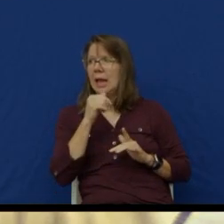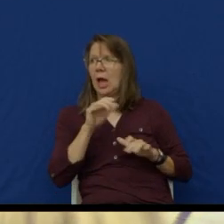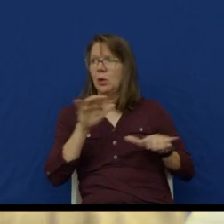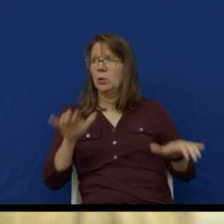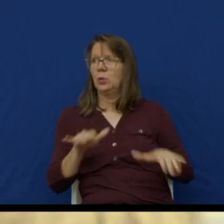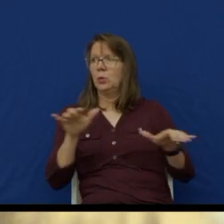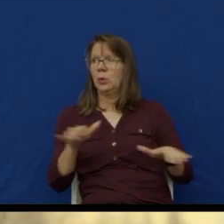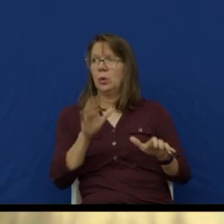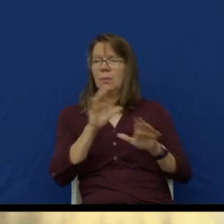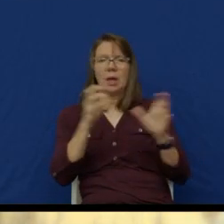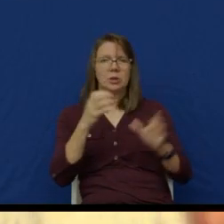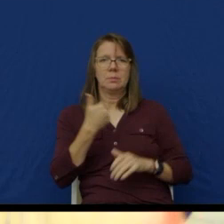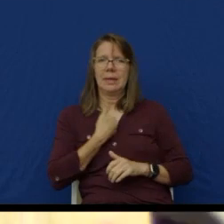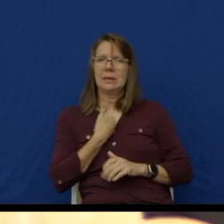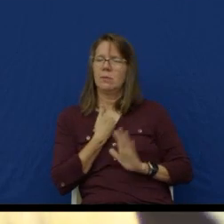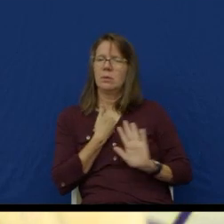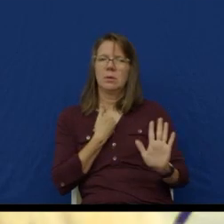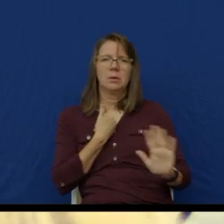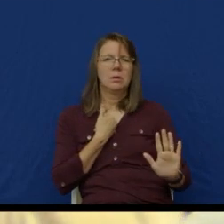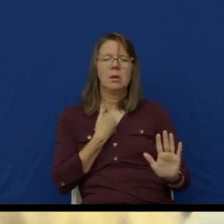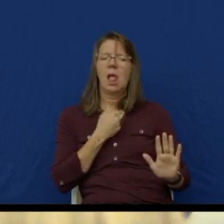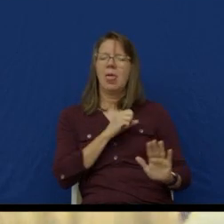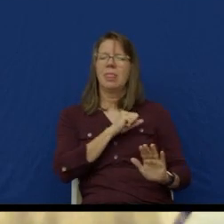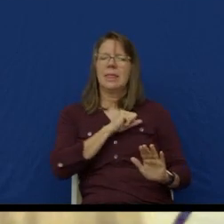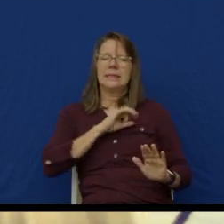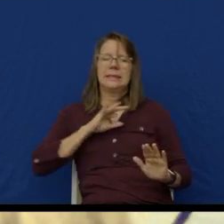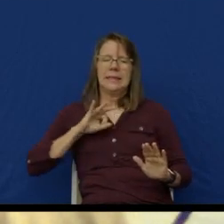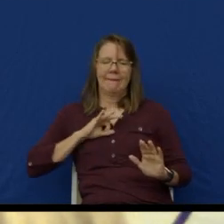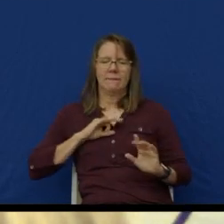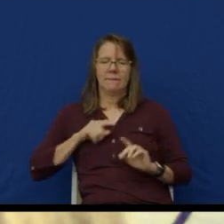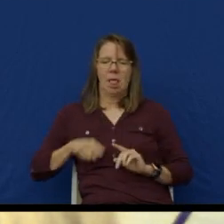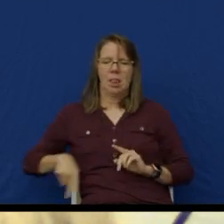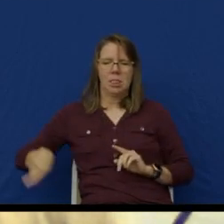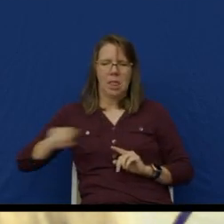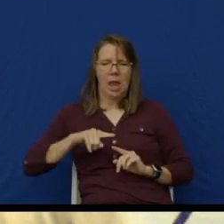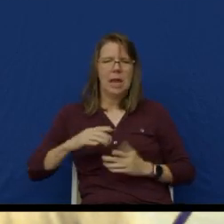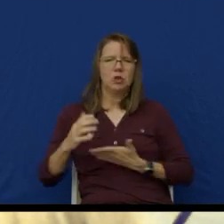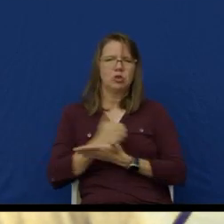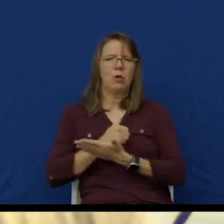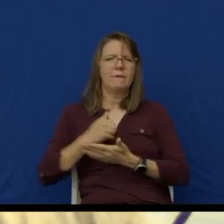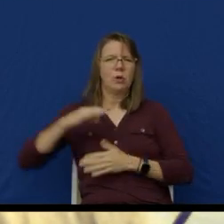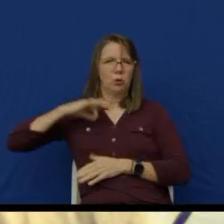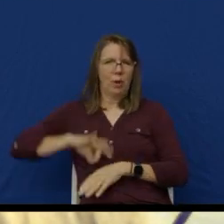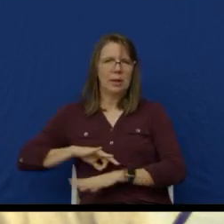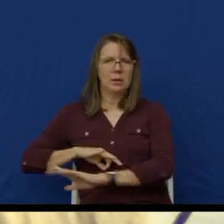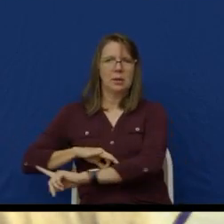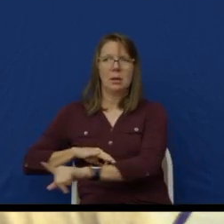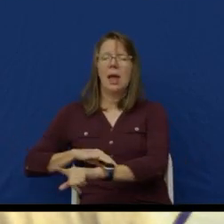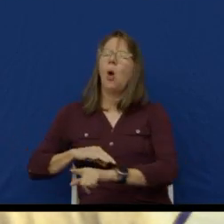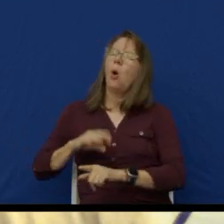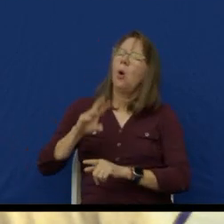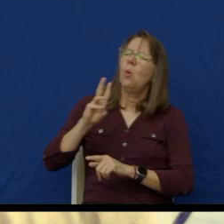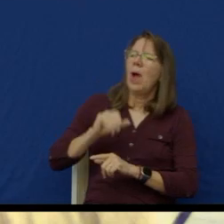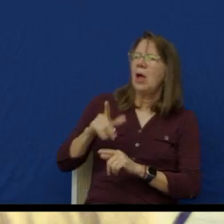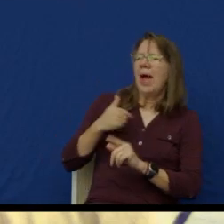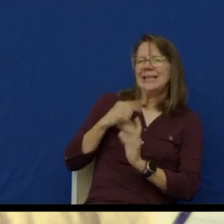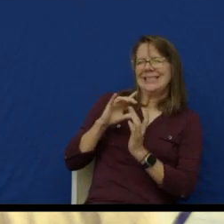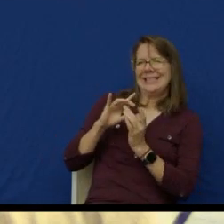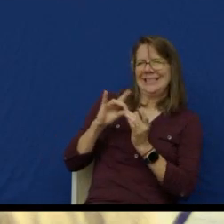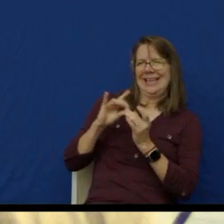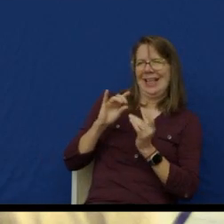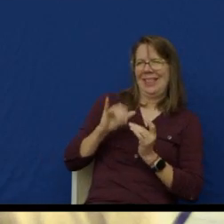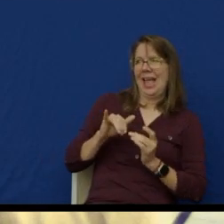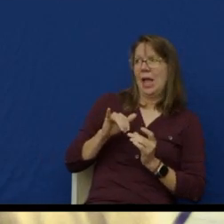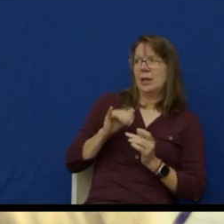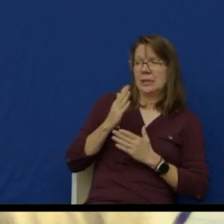that the department staff does on this. So they are the ones that deserve the credit. But I mean, you know, and I'm saying that because, you know, at the some of those